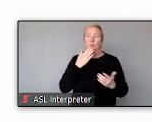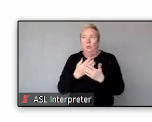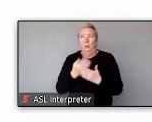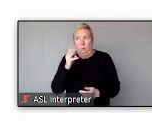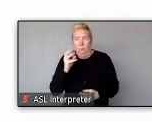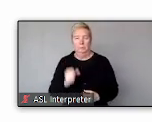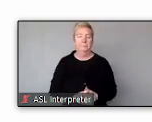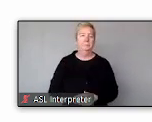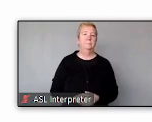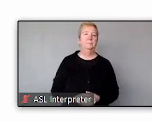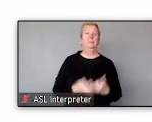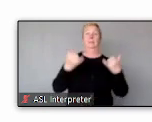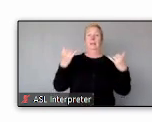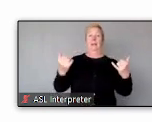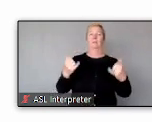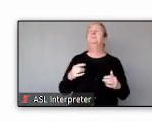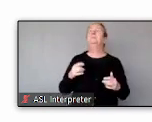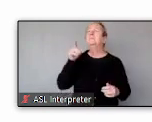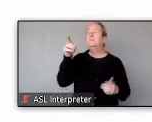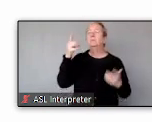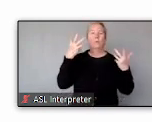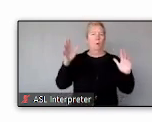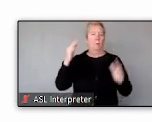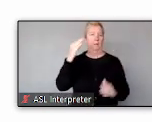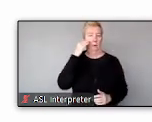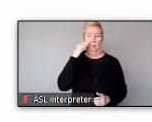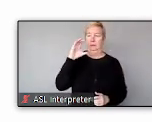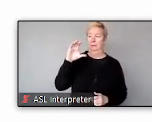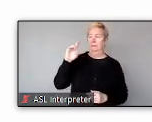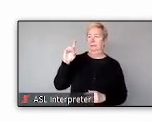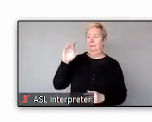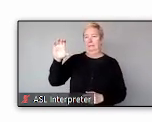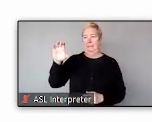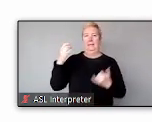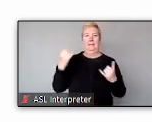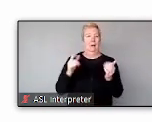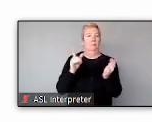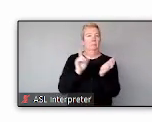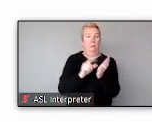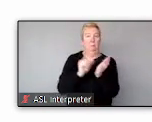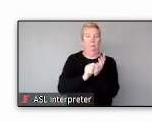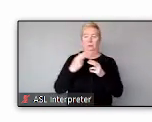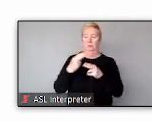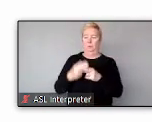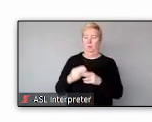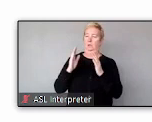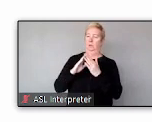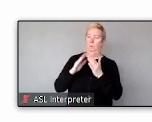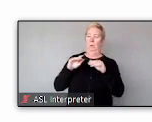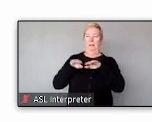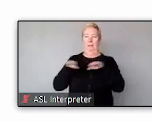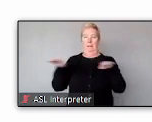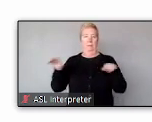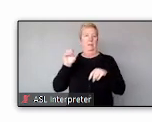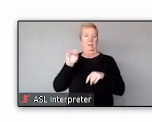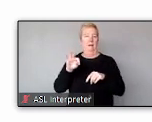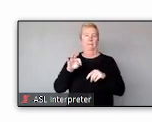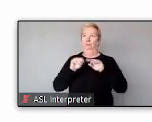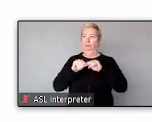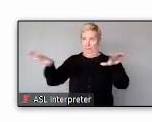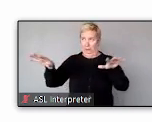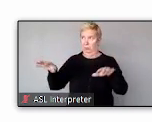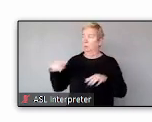I think you all know that CDC is now publishing community levels of transmission. We are using